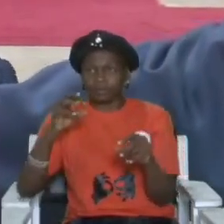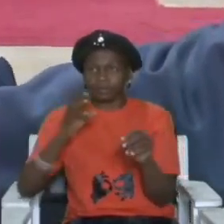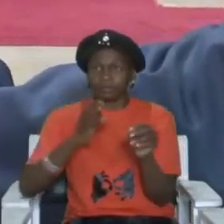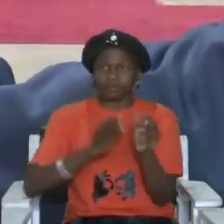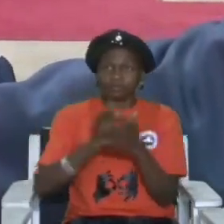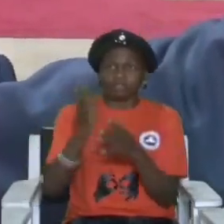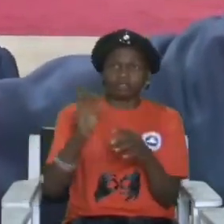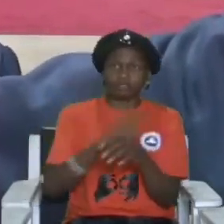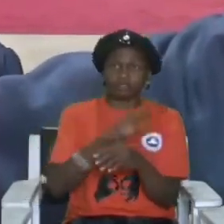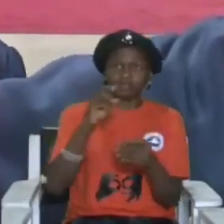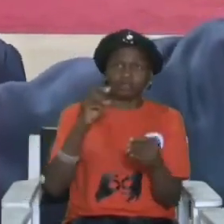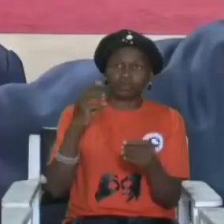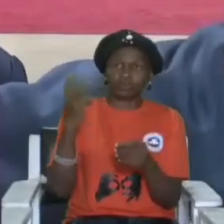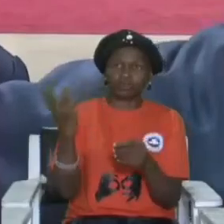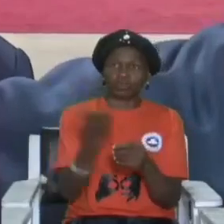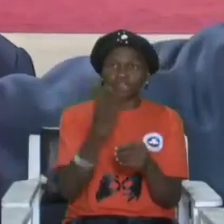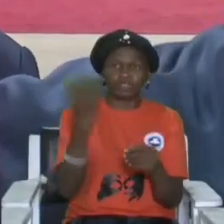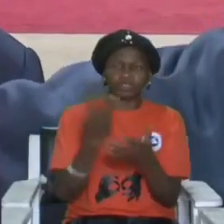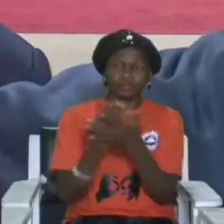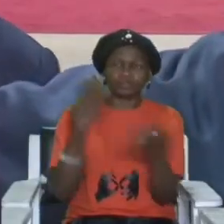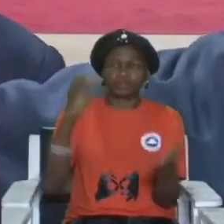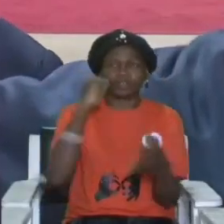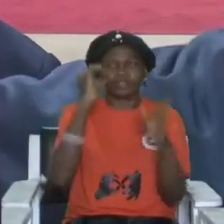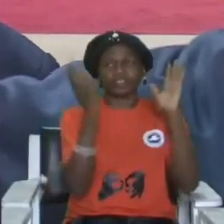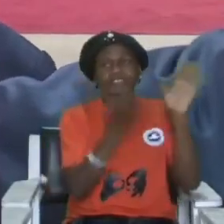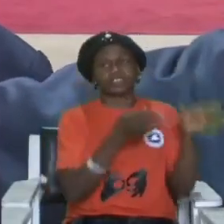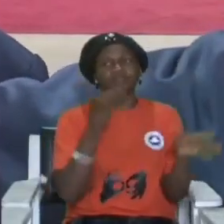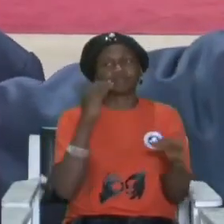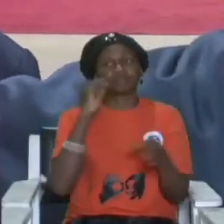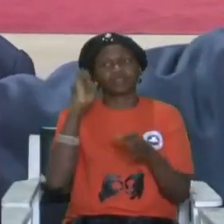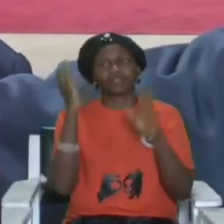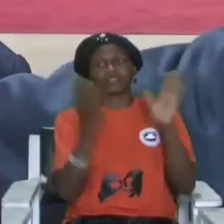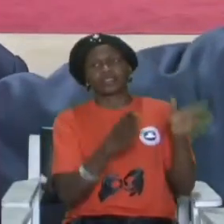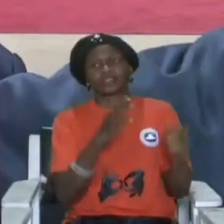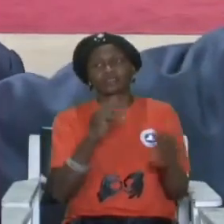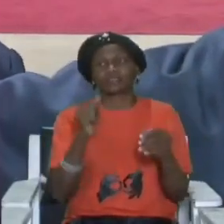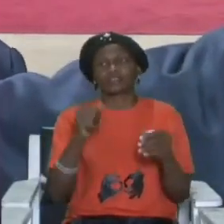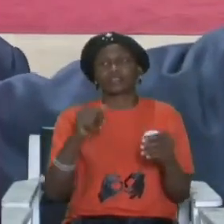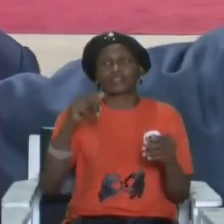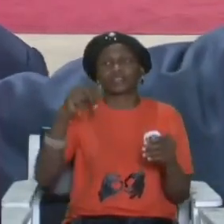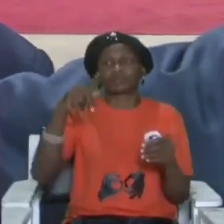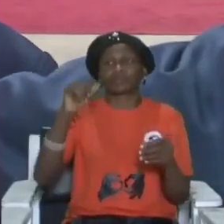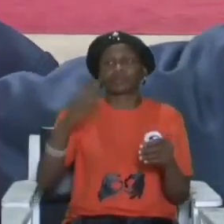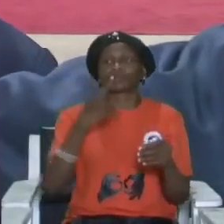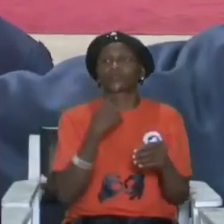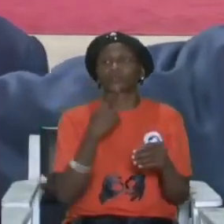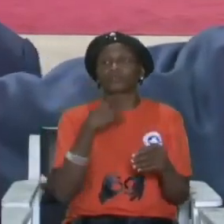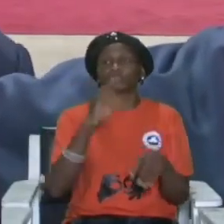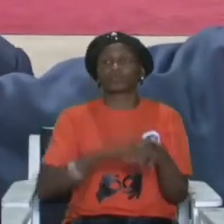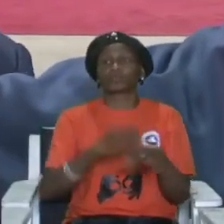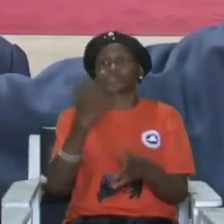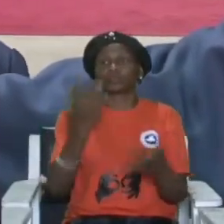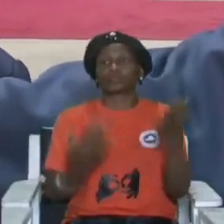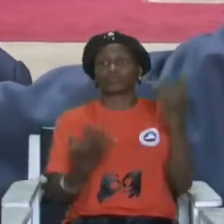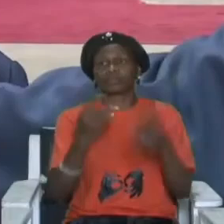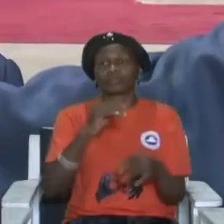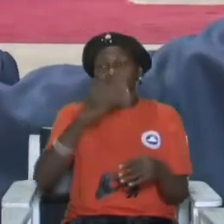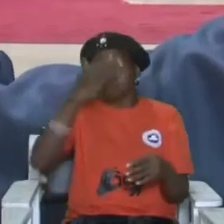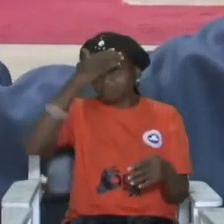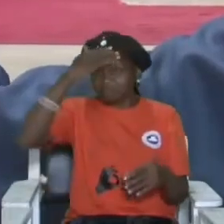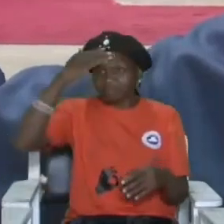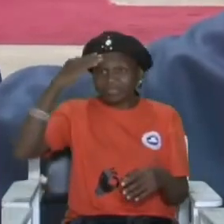Wednesday, before I left home, I left a pot of soup on the fire. Unknown to